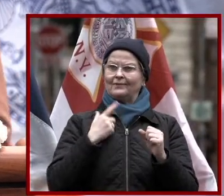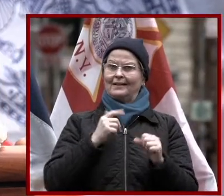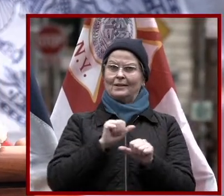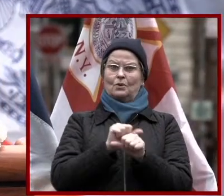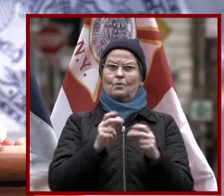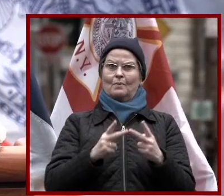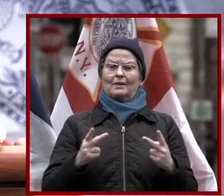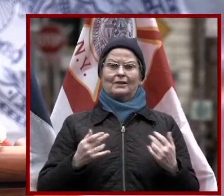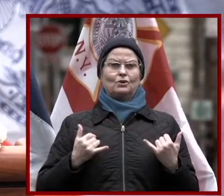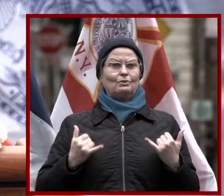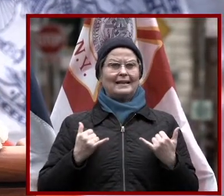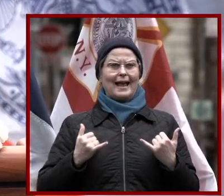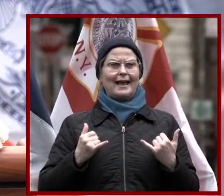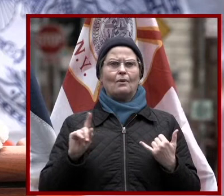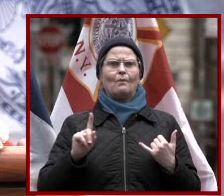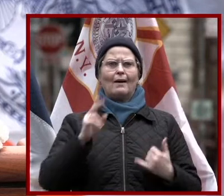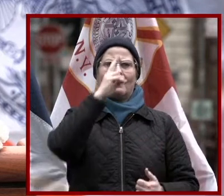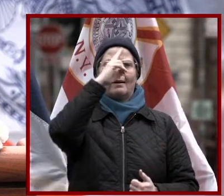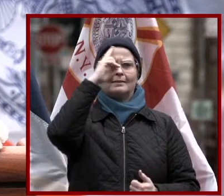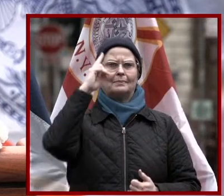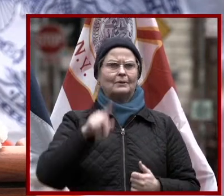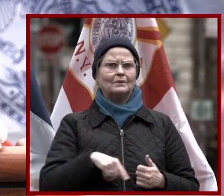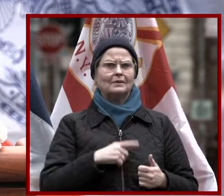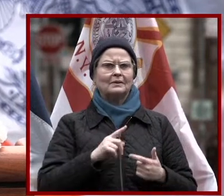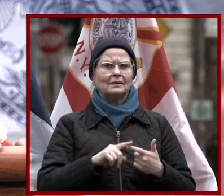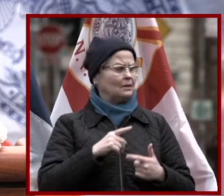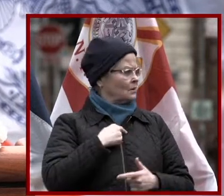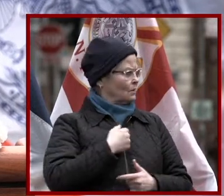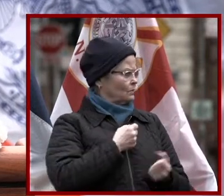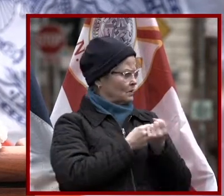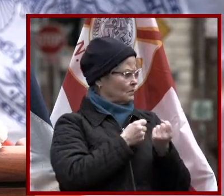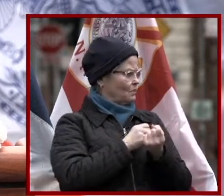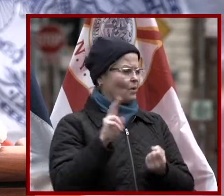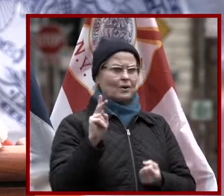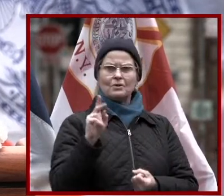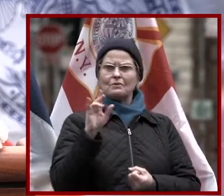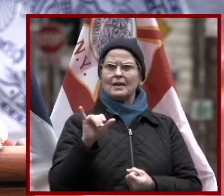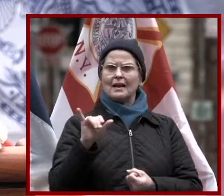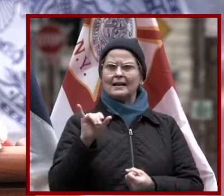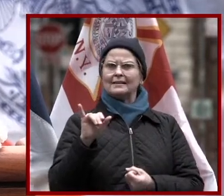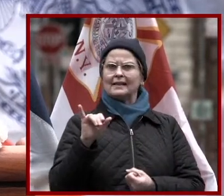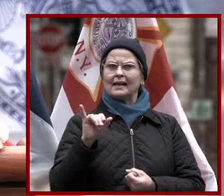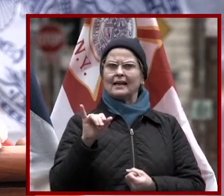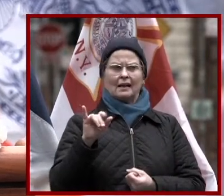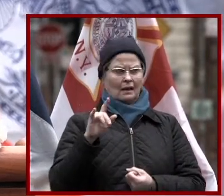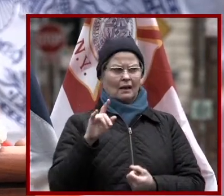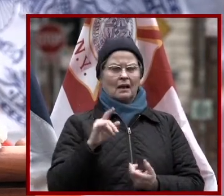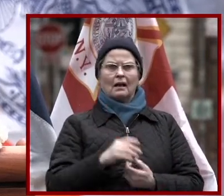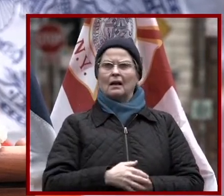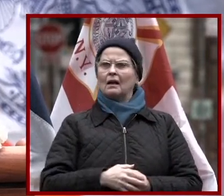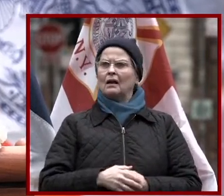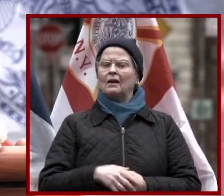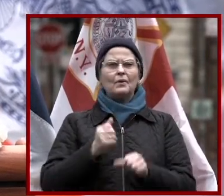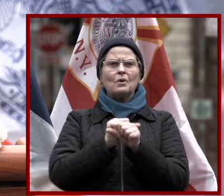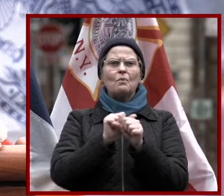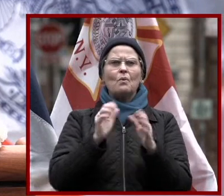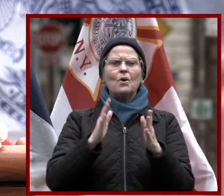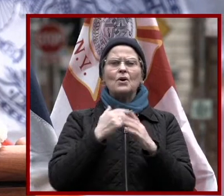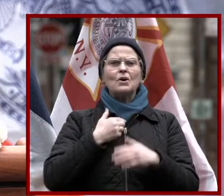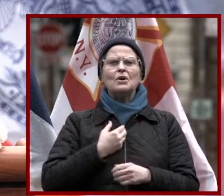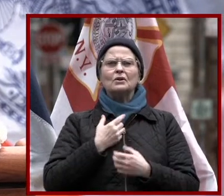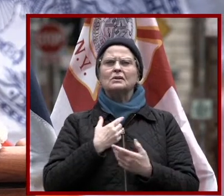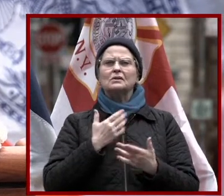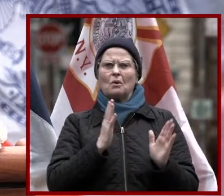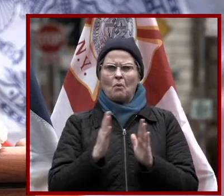America, in hospitals. We support you, Nancy Hagans and NYSNA. There are workers fighting